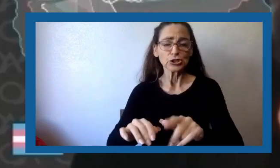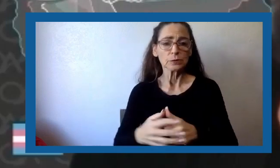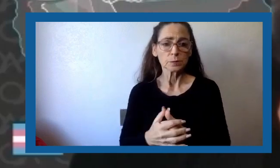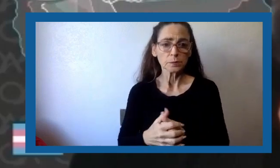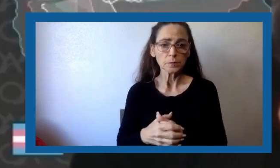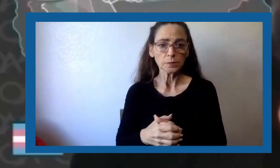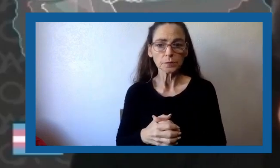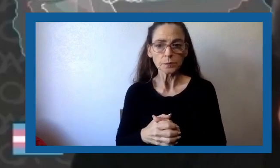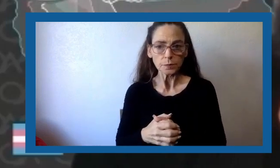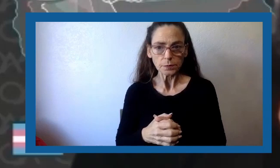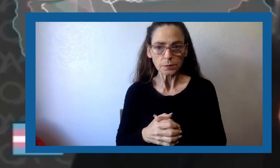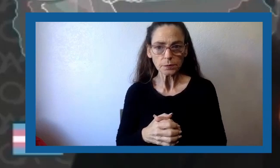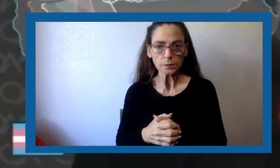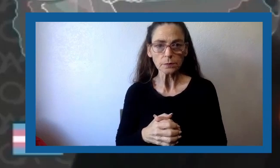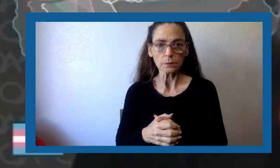that.